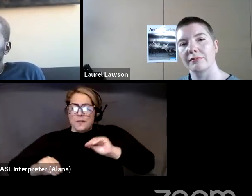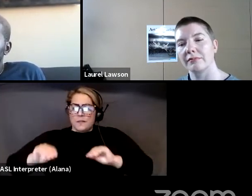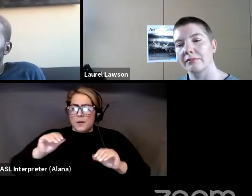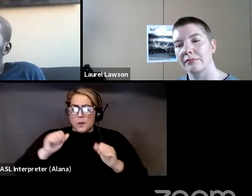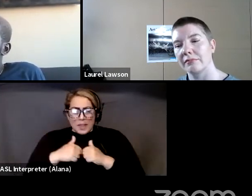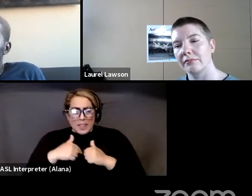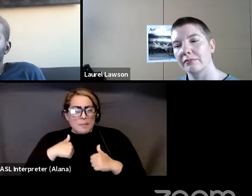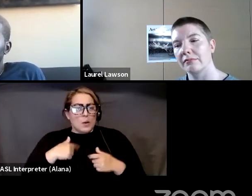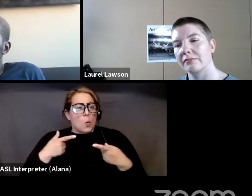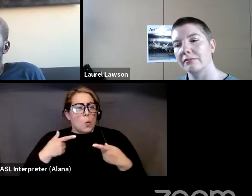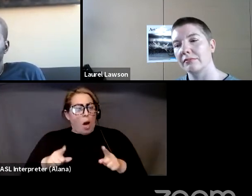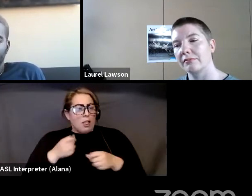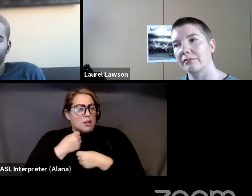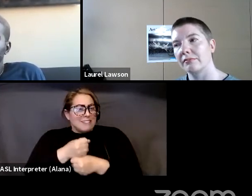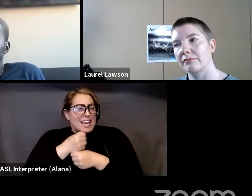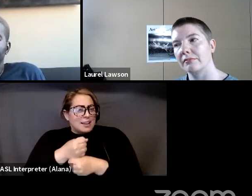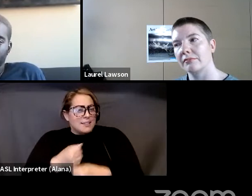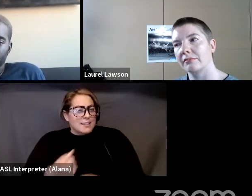work.